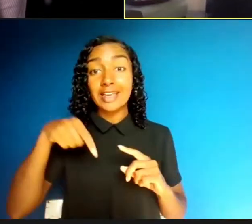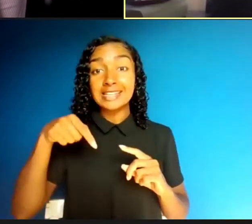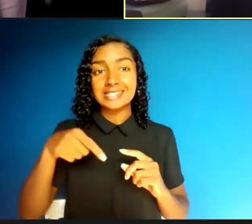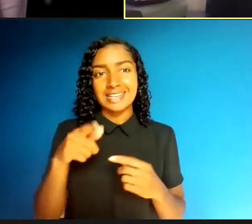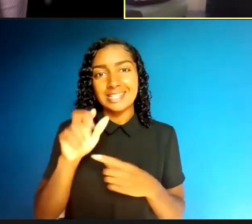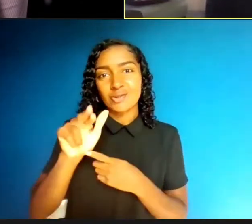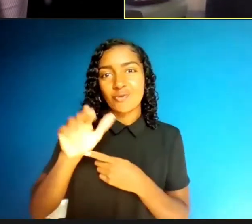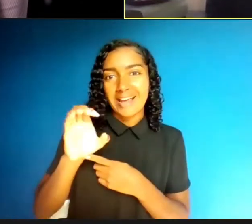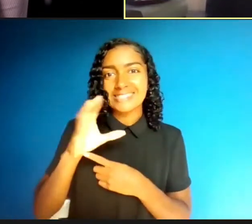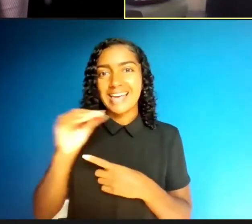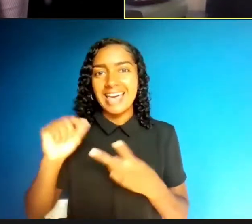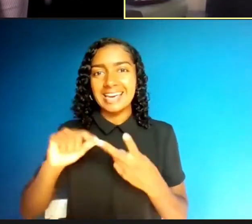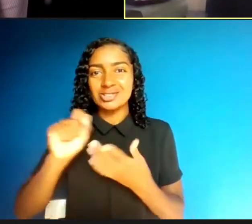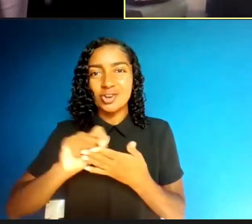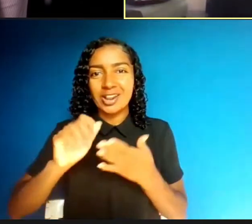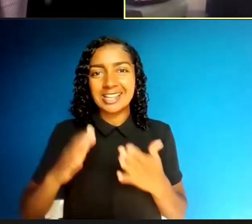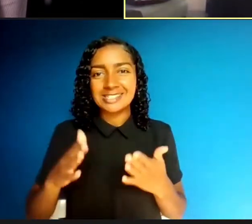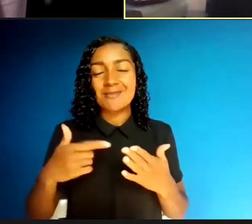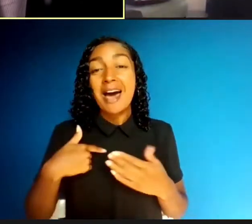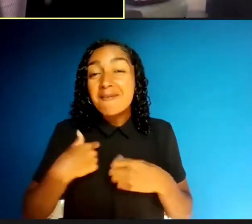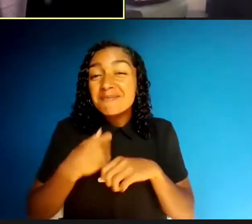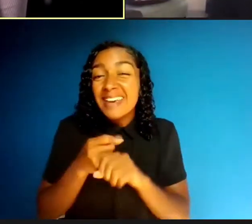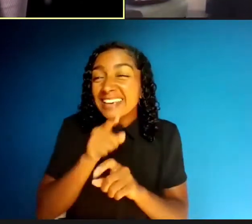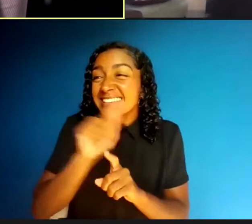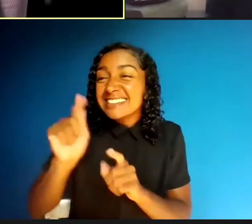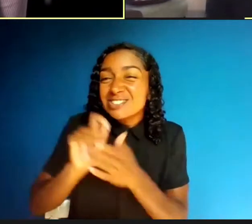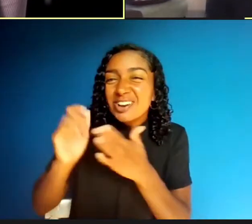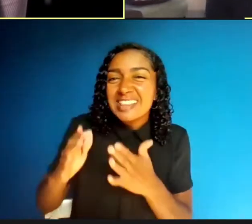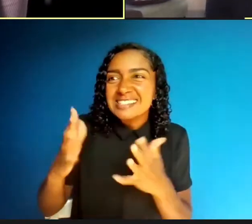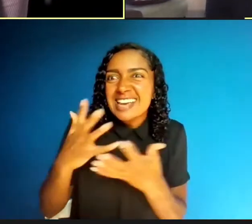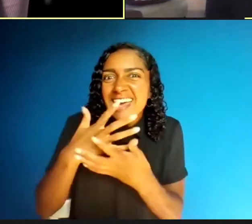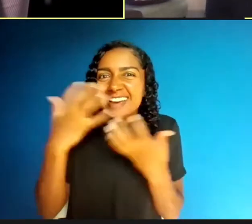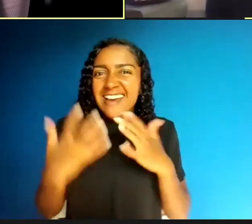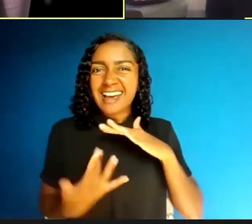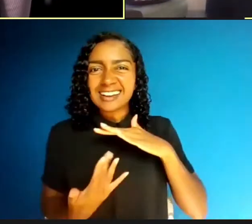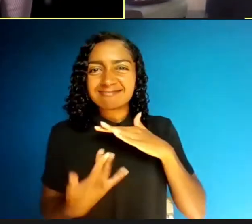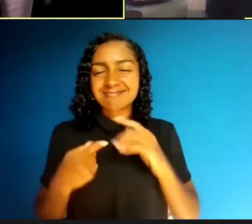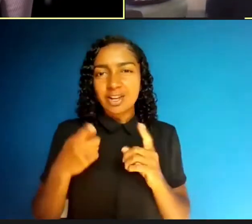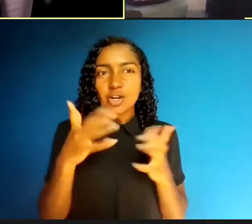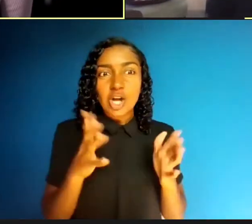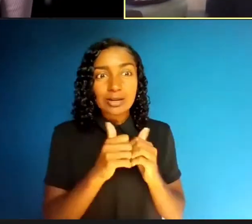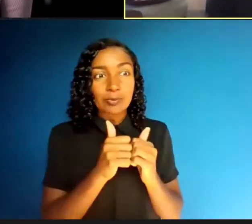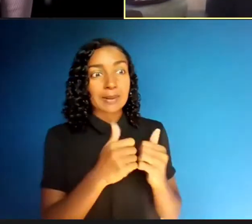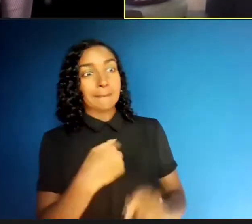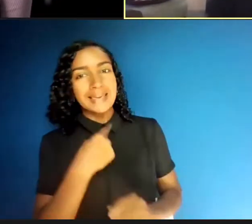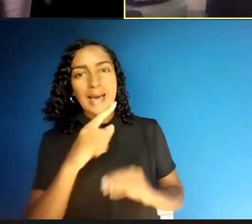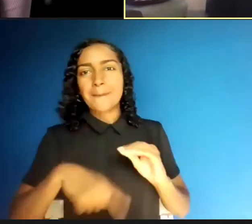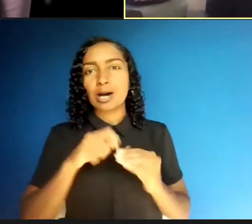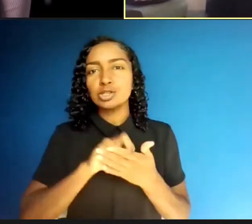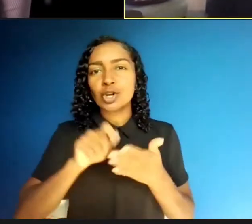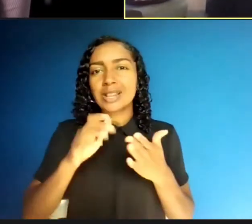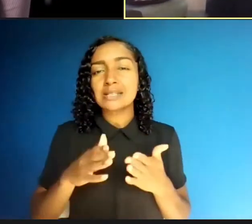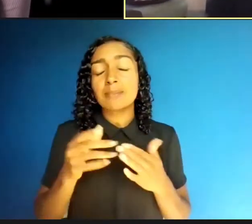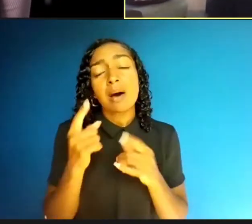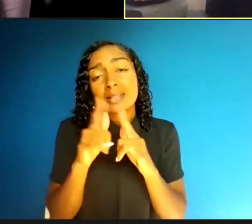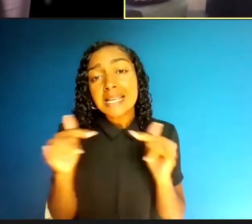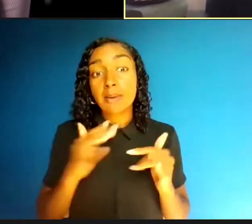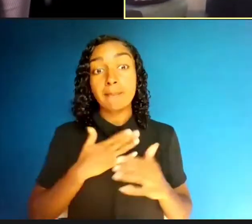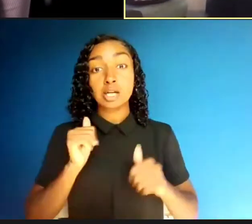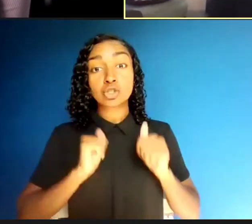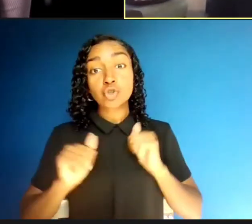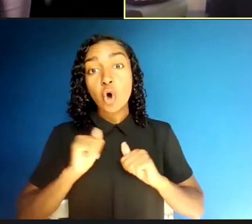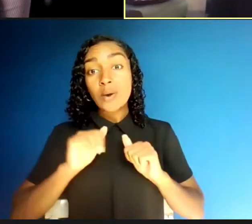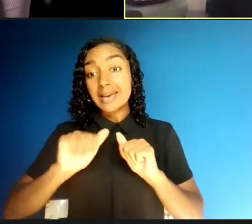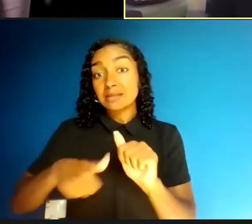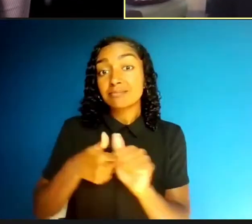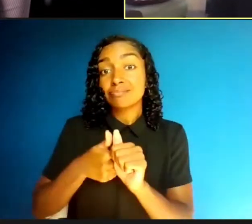journalists angry that they're talking to me about journalism. But at the same time, the show is backed up by journalistic research